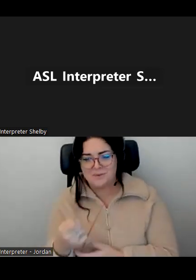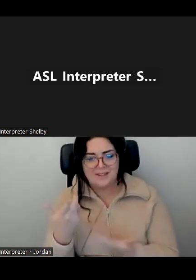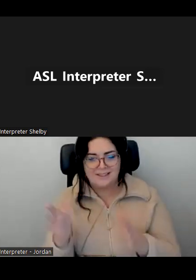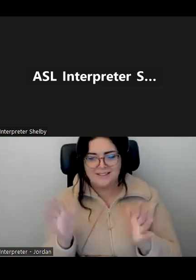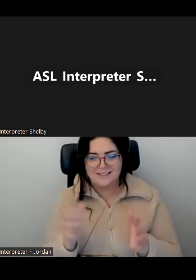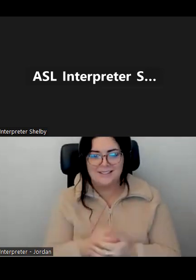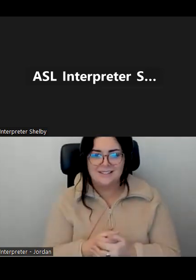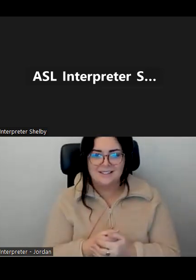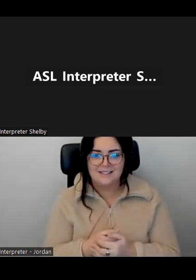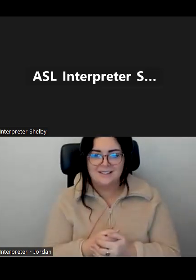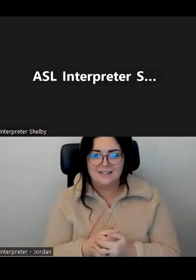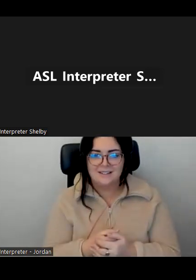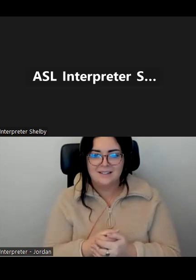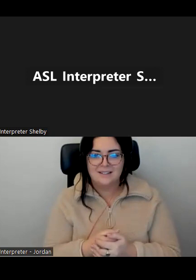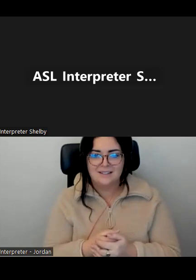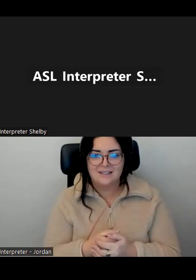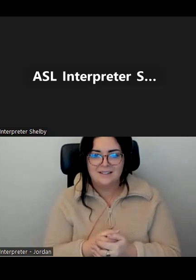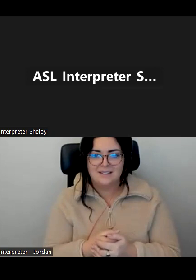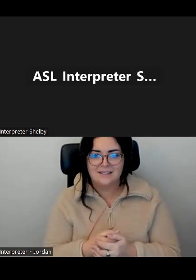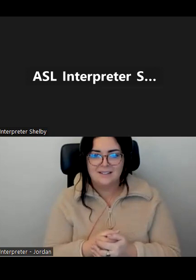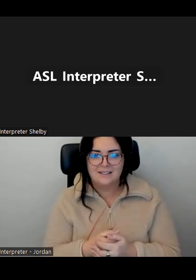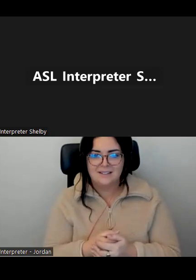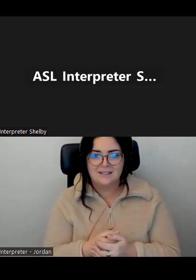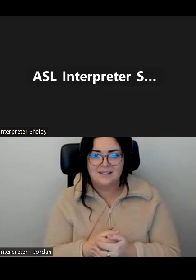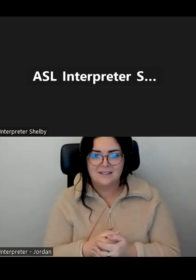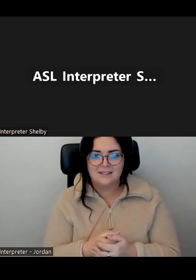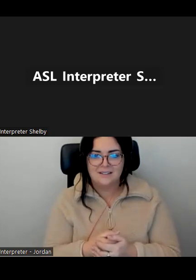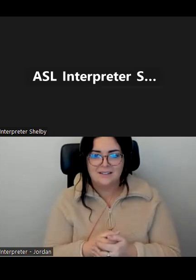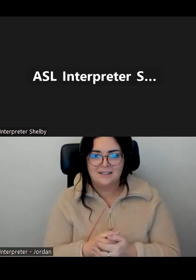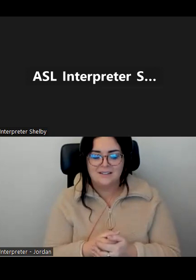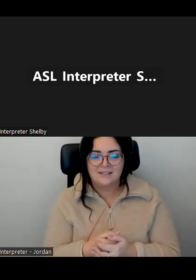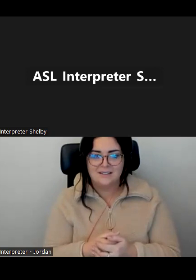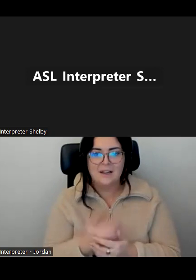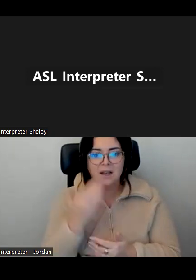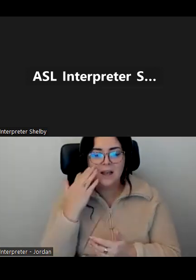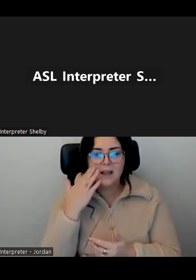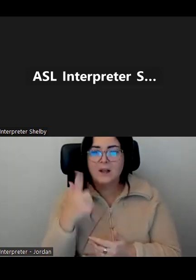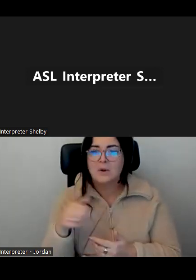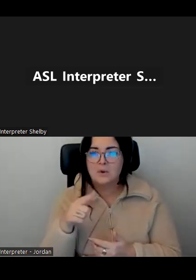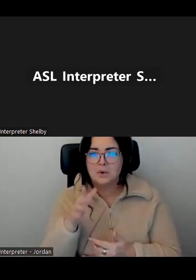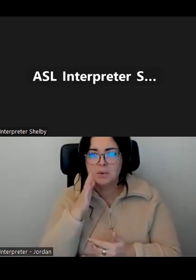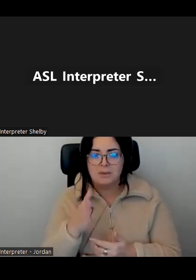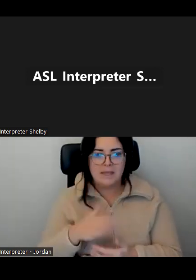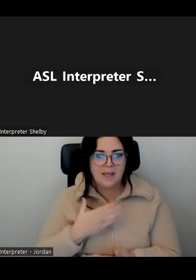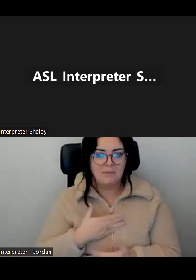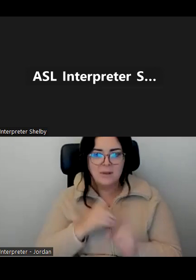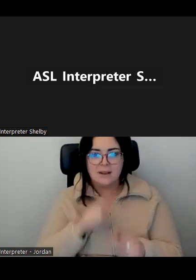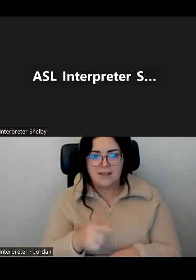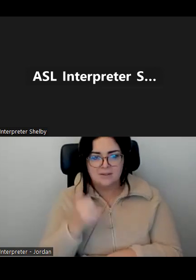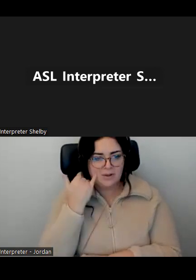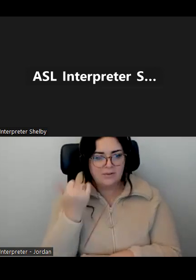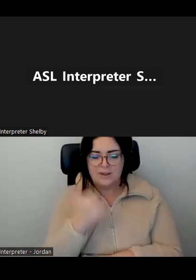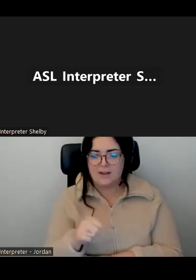but if there's any questions, I know you guys would be quite happy to answer them for anybody who has